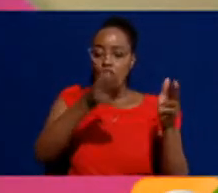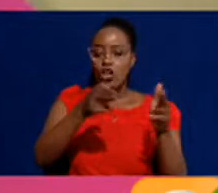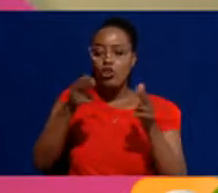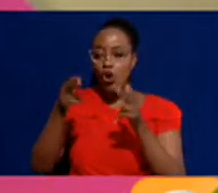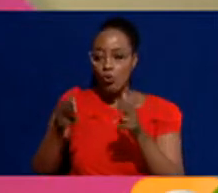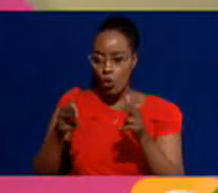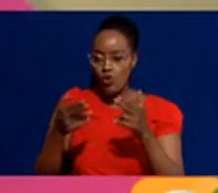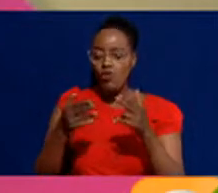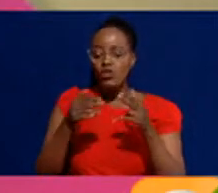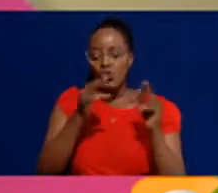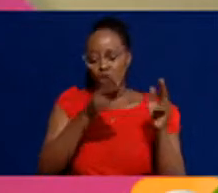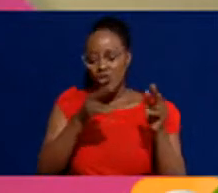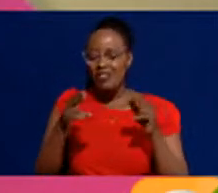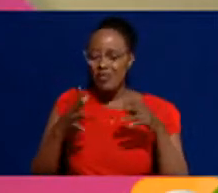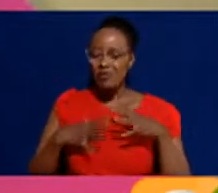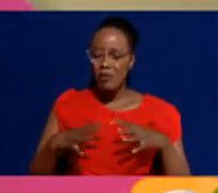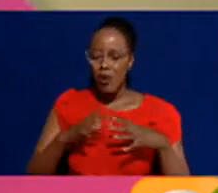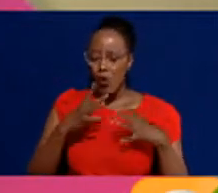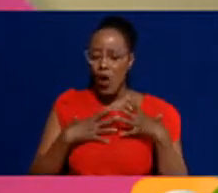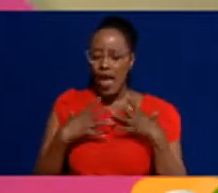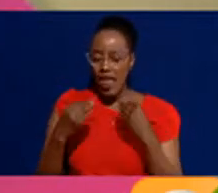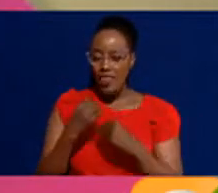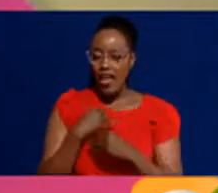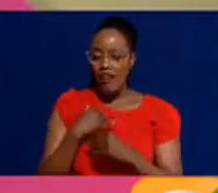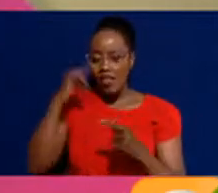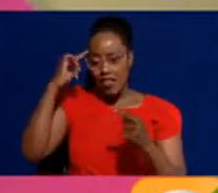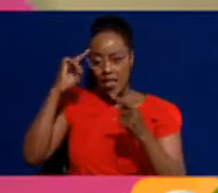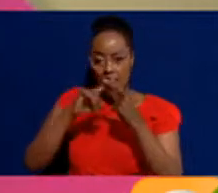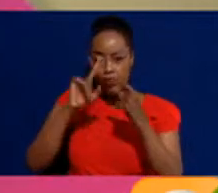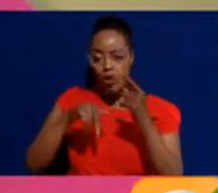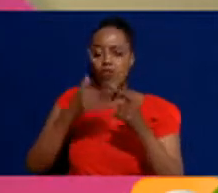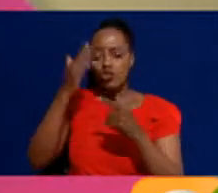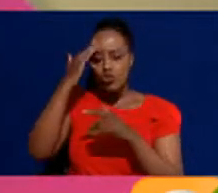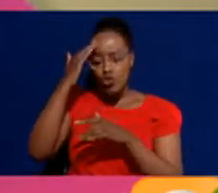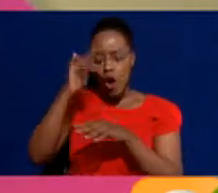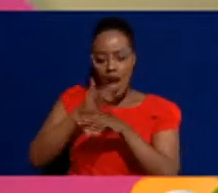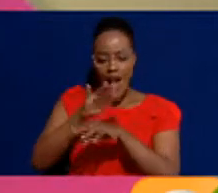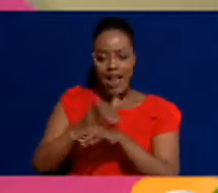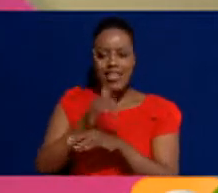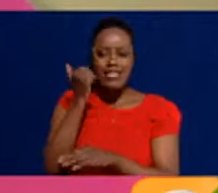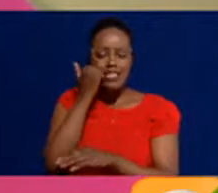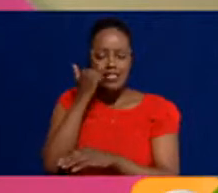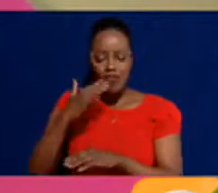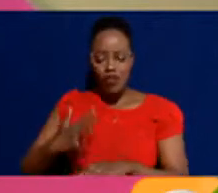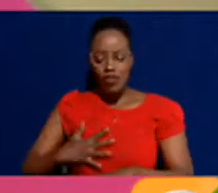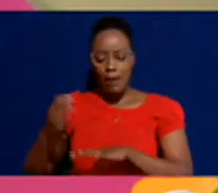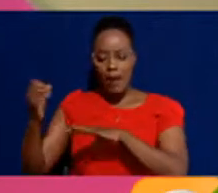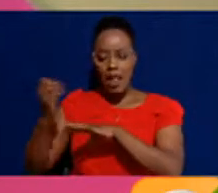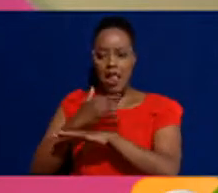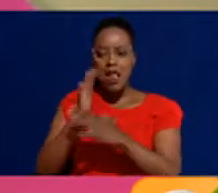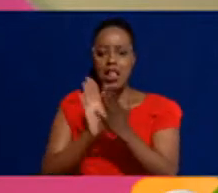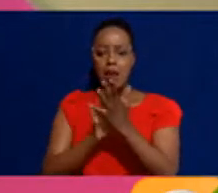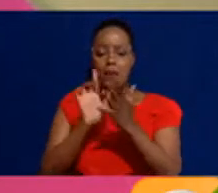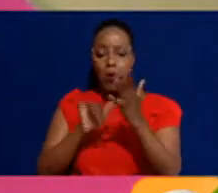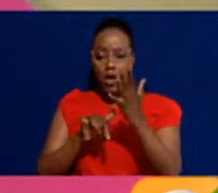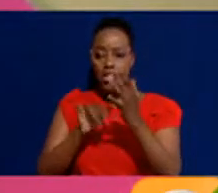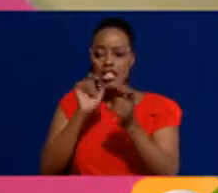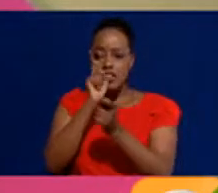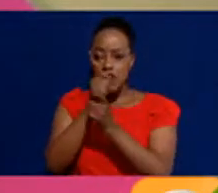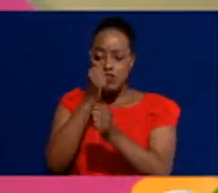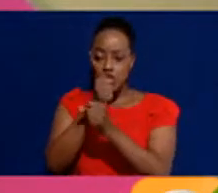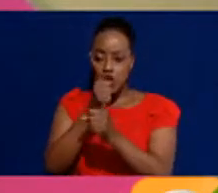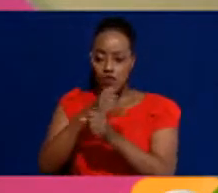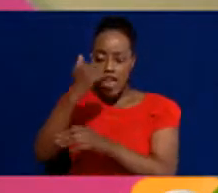population, on a healthy population, and the purpose of that is to pick up early disease. So for breast cancer, the recommendation for screening is doing